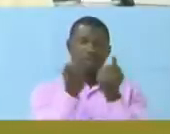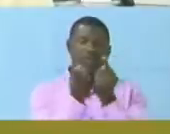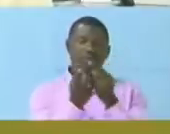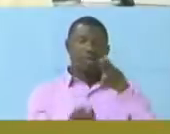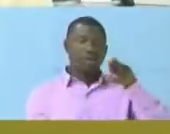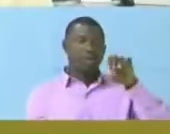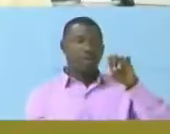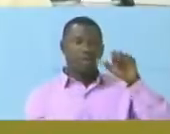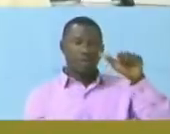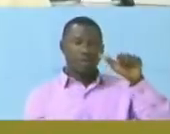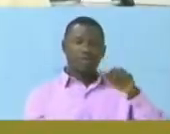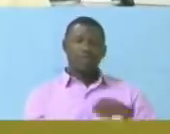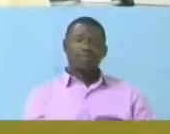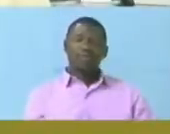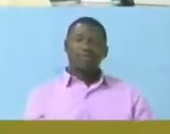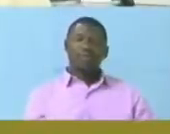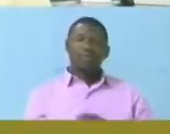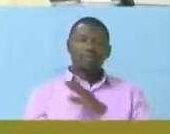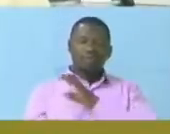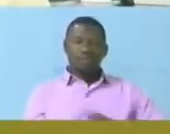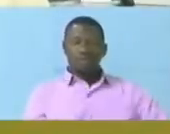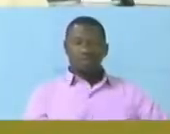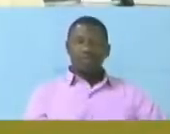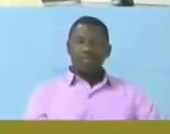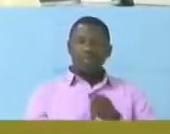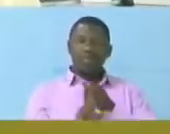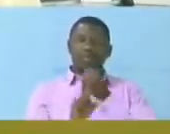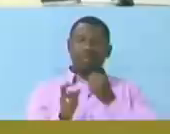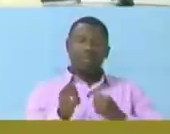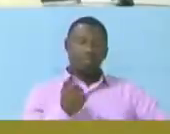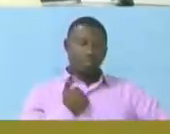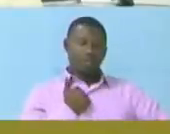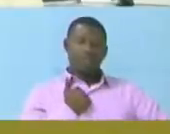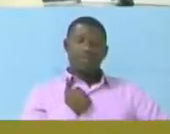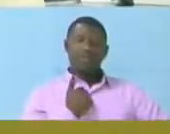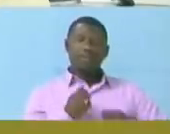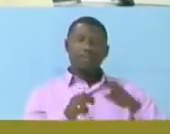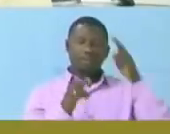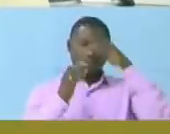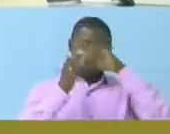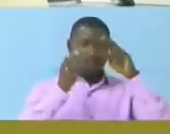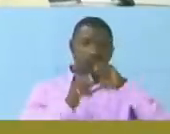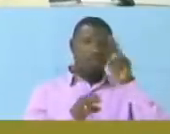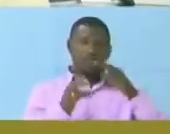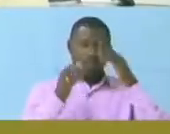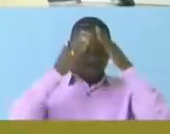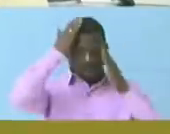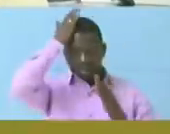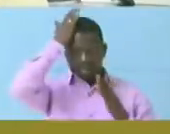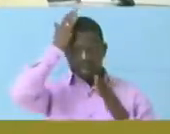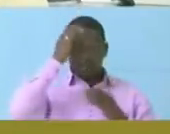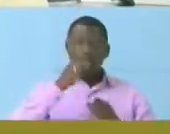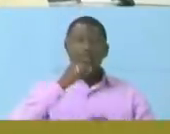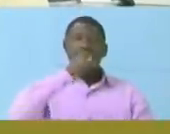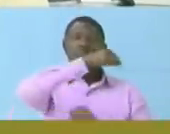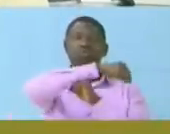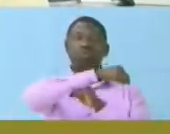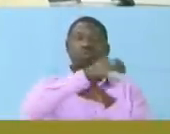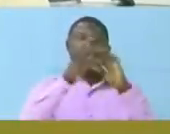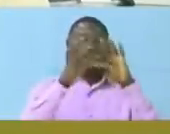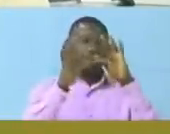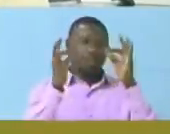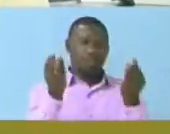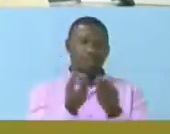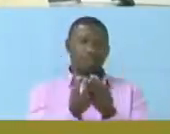Defense Staff. Mem Falamu Nyato Nkoti Sojaru La Karola. Support team. Mako Lalu.